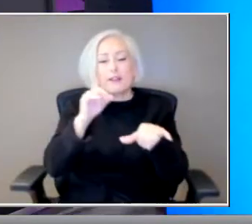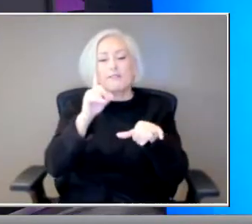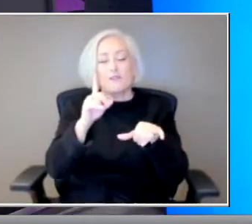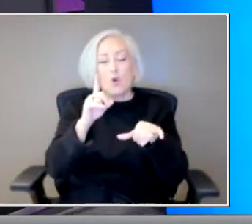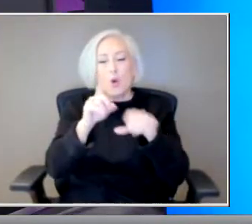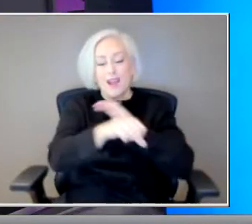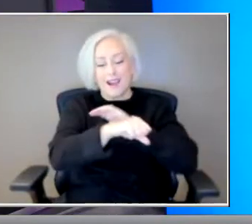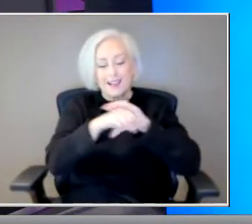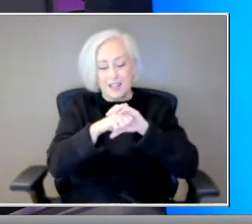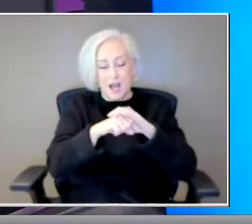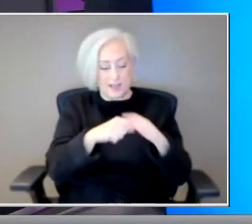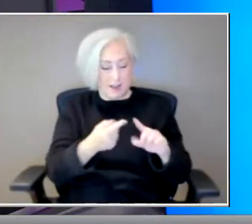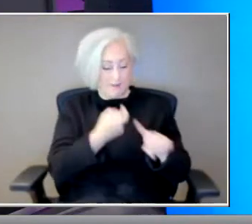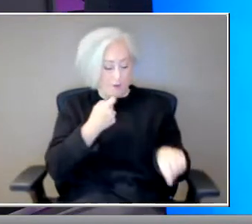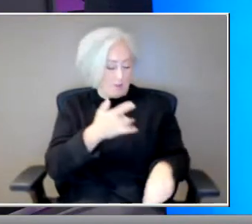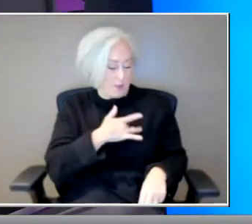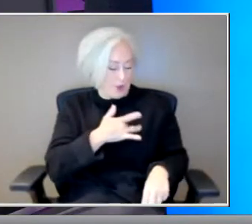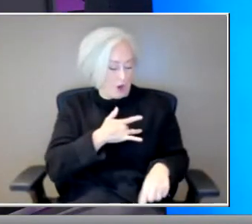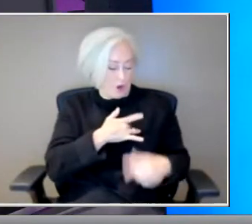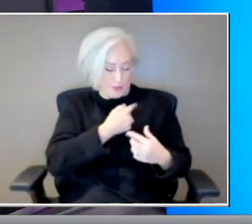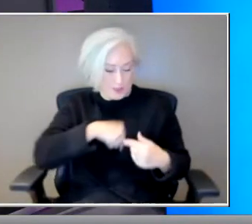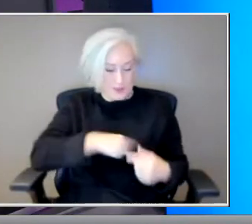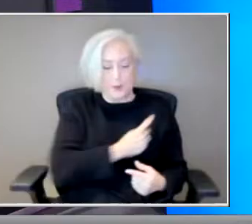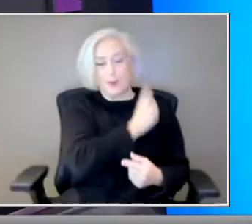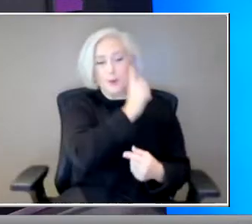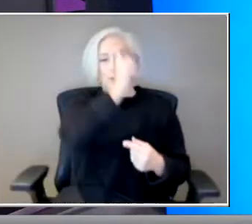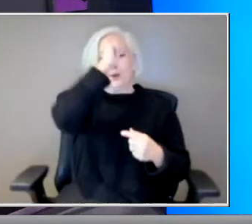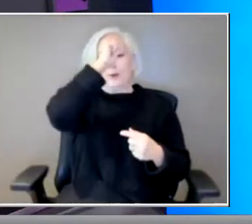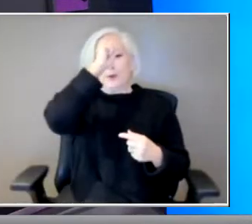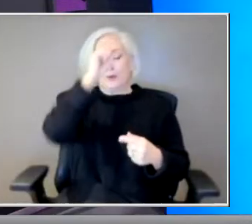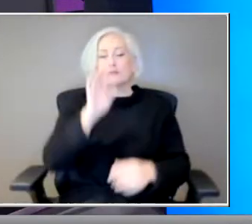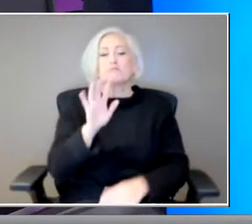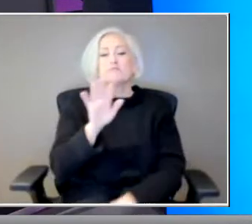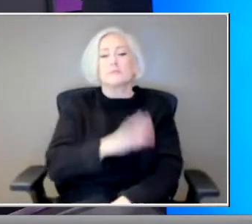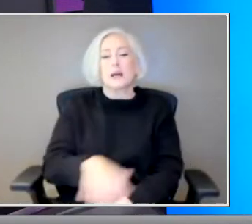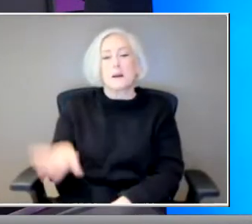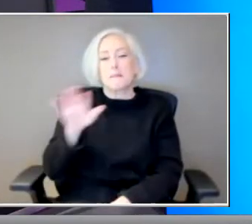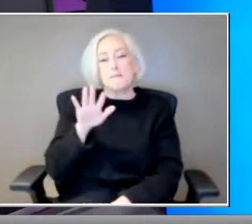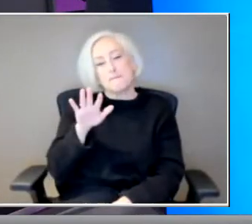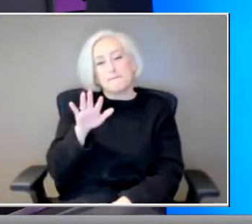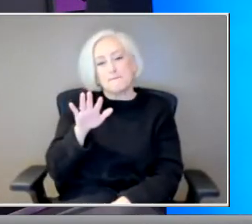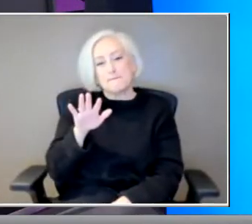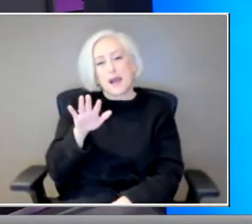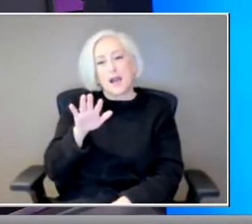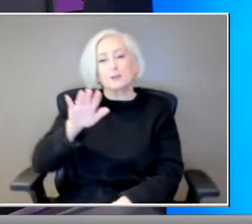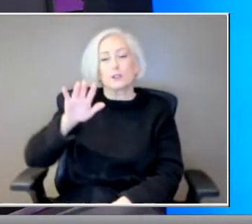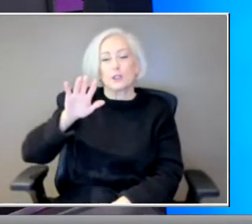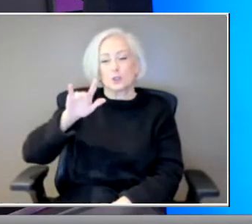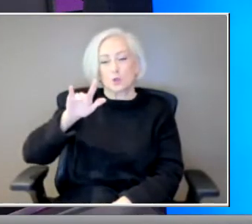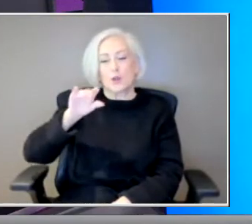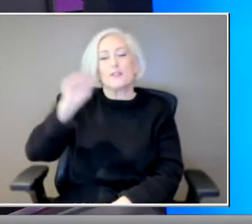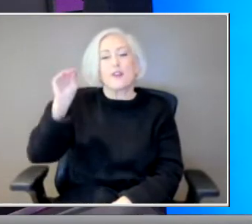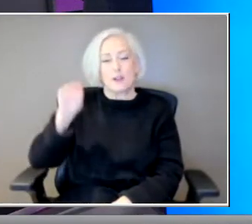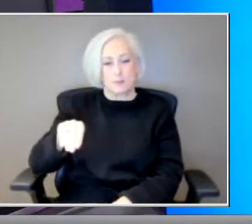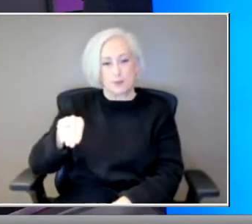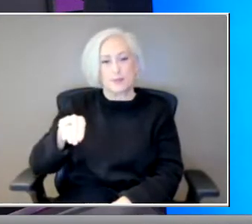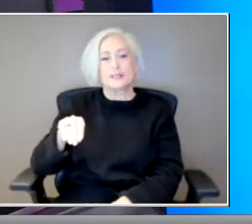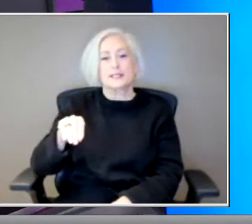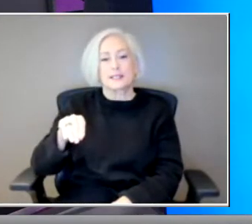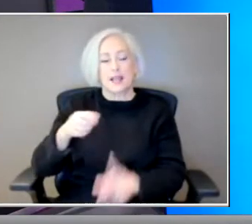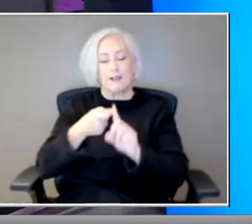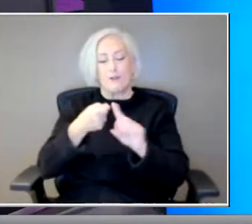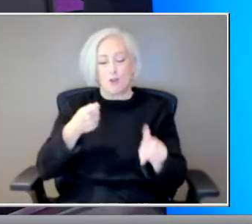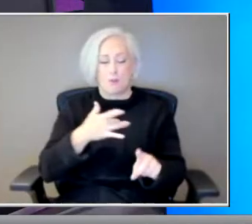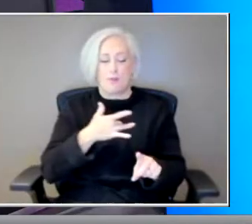the heart to the brain? I would say it's about a quarter, if not more, of these strokes that we see. So 25% of 25%, yeah.